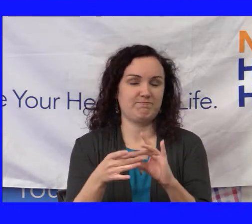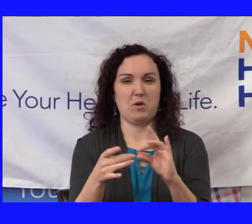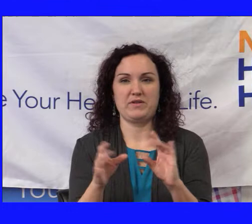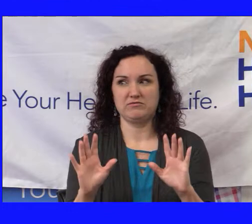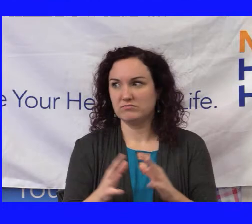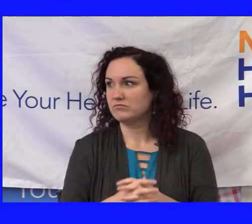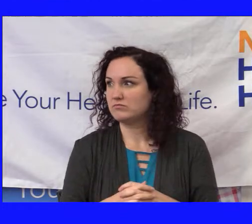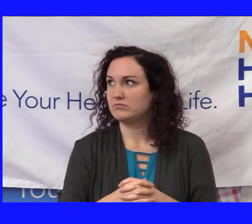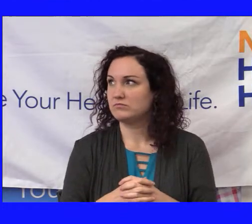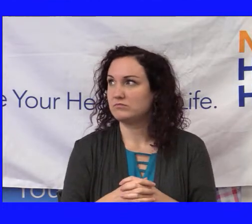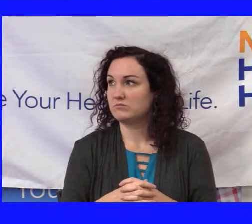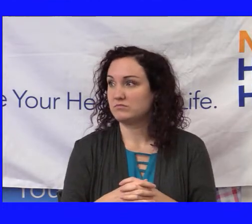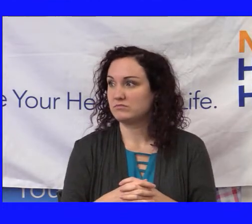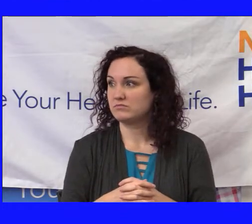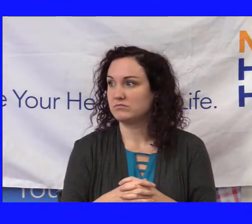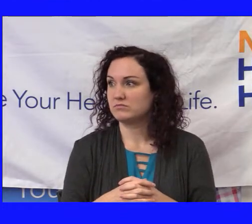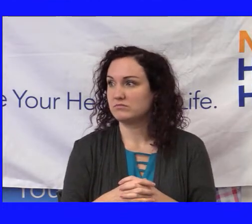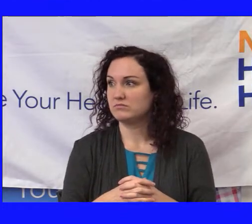Next slide.